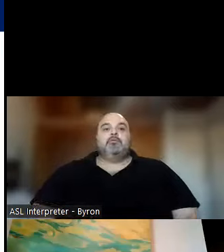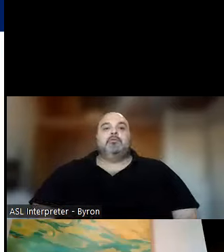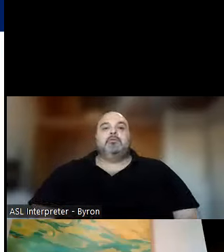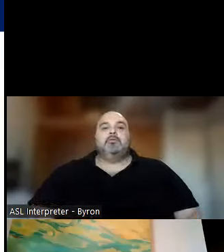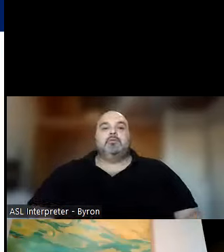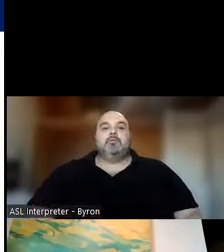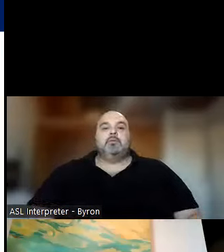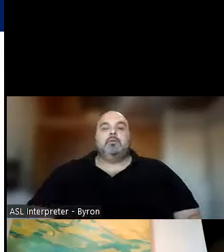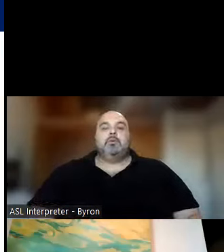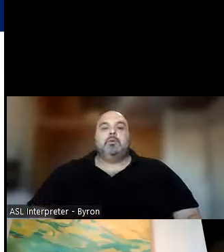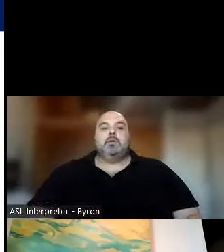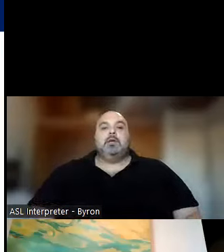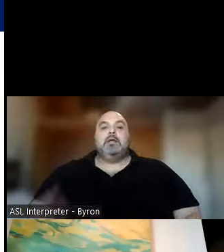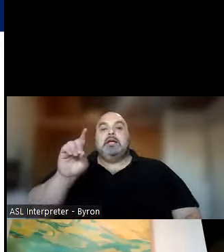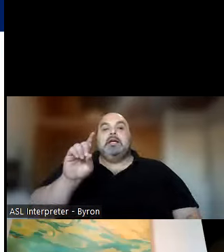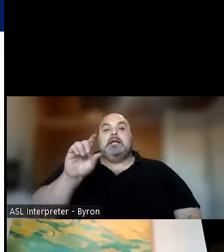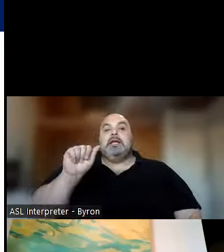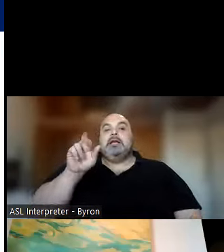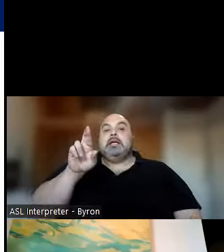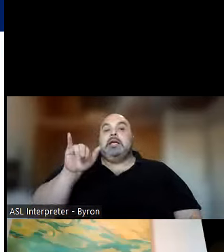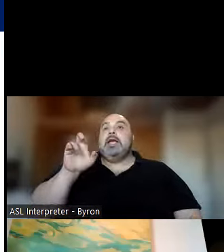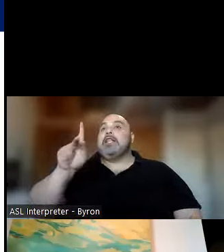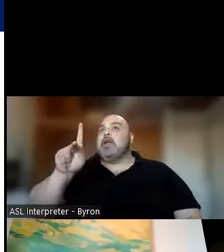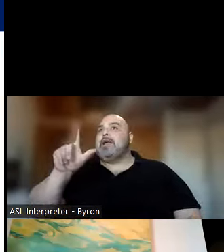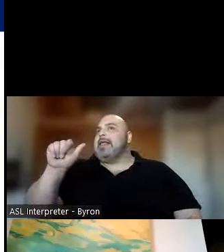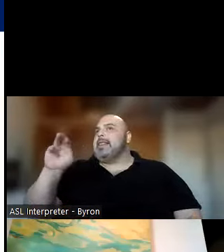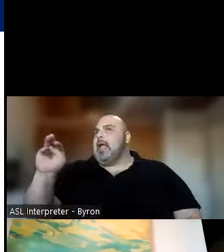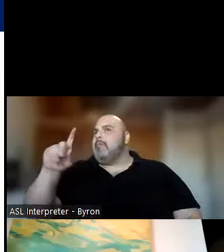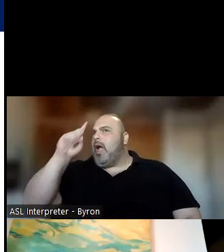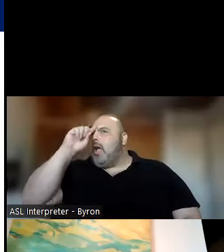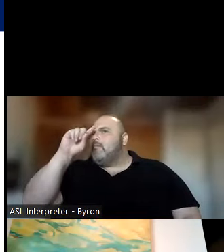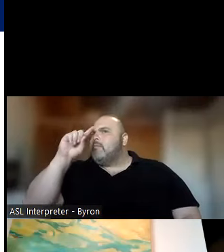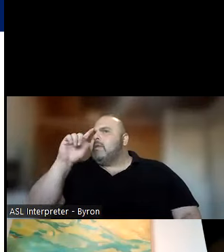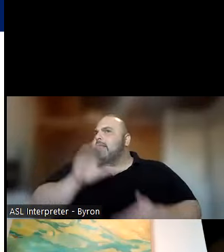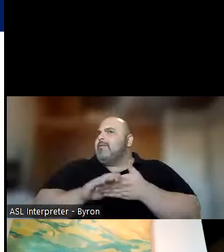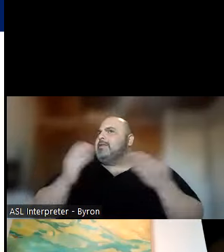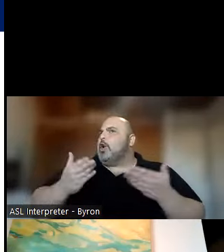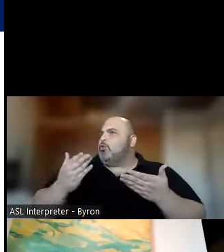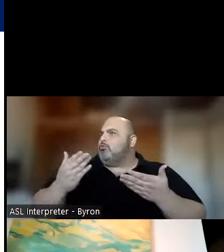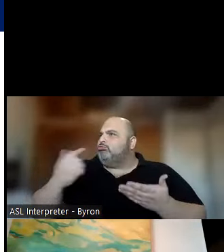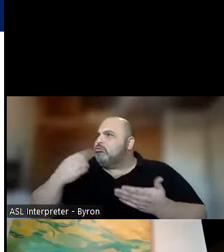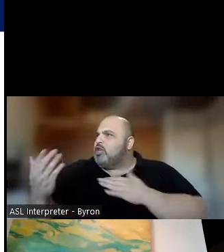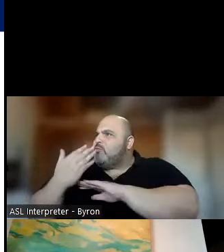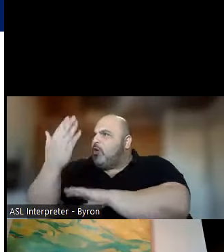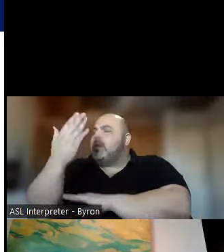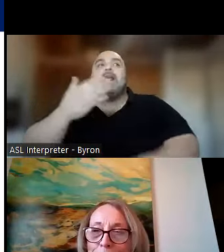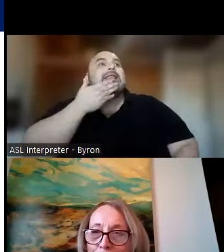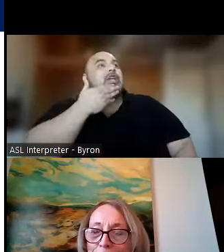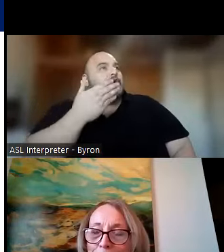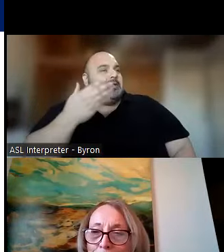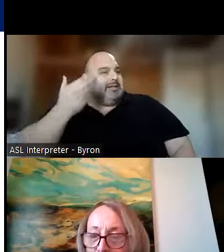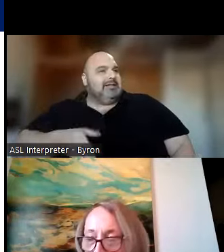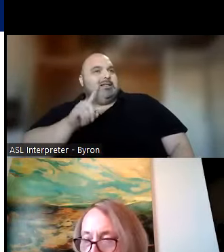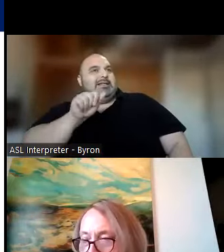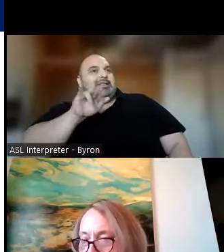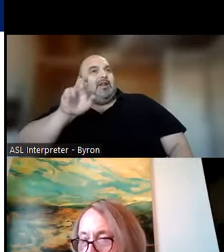So Derek Lamb, I believe, is here. Derek, you want to say good morning? Thank you, Catherine. Derek Lamb,